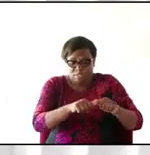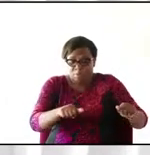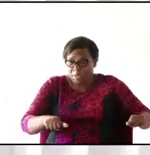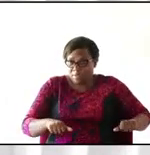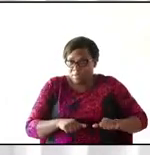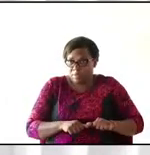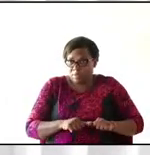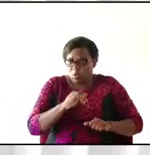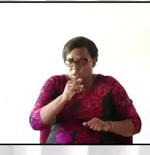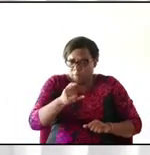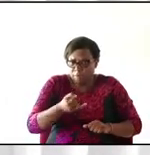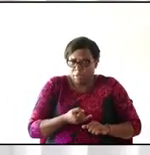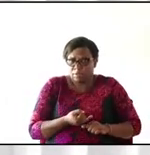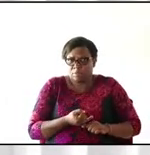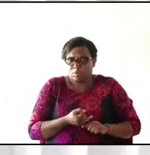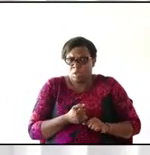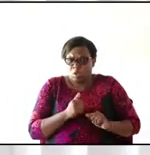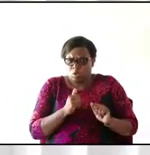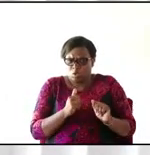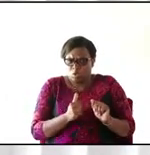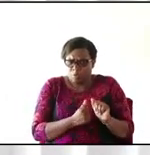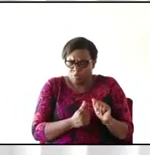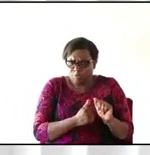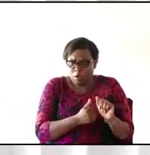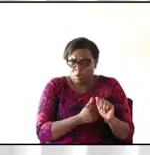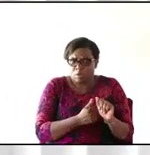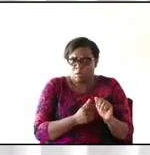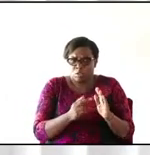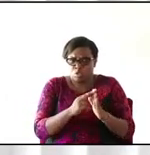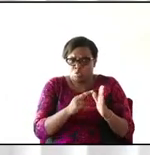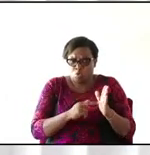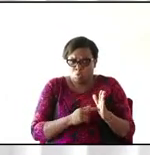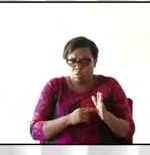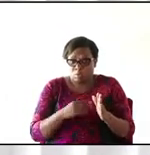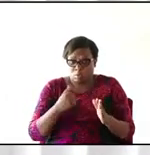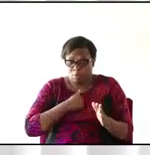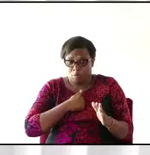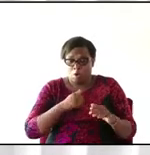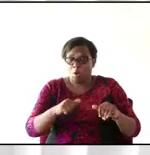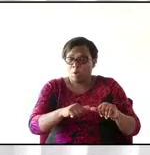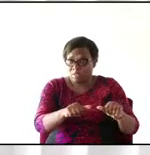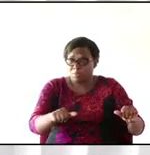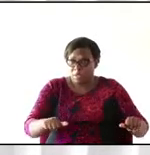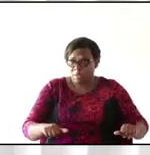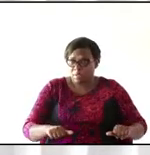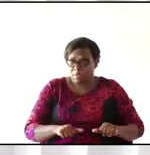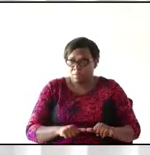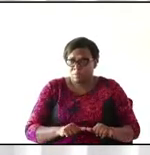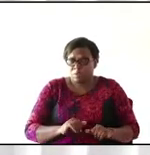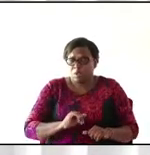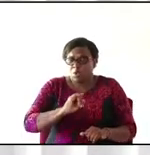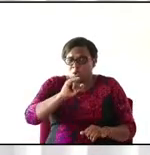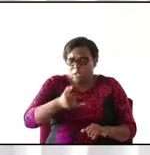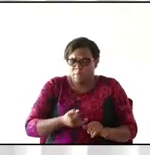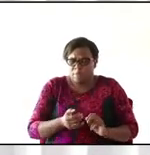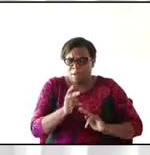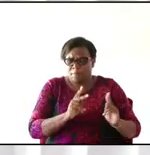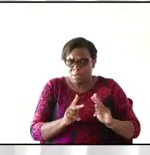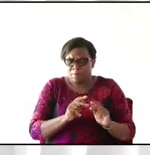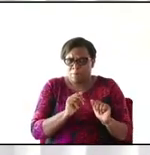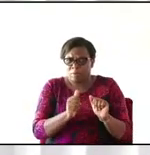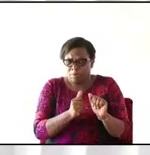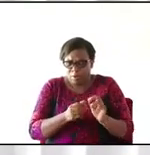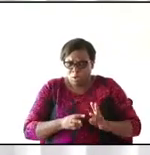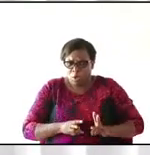We're inviting people to follow the rules of our space. We're inviting people to follow the